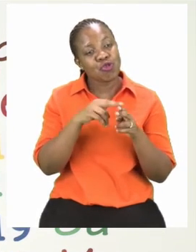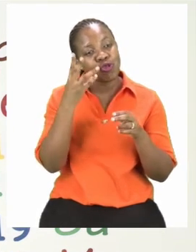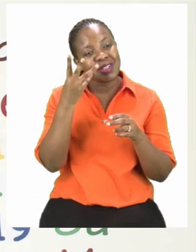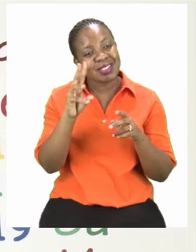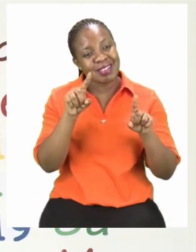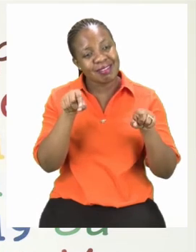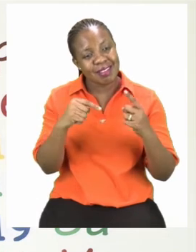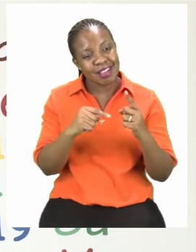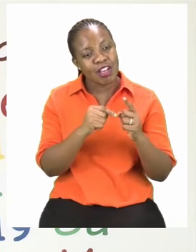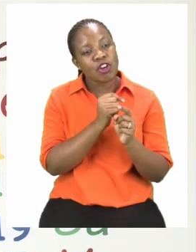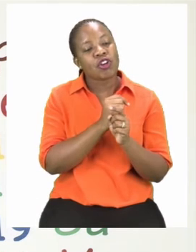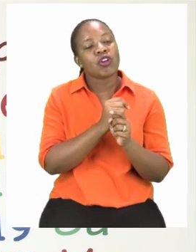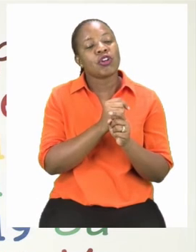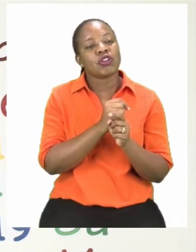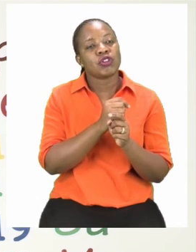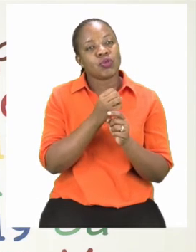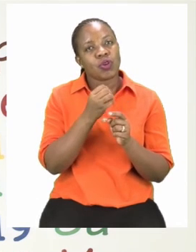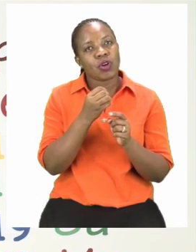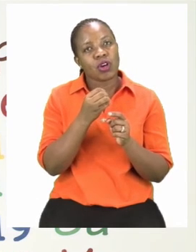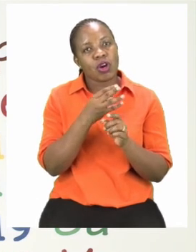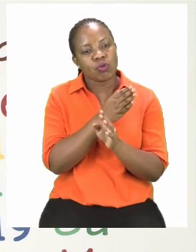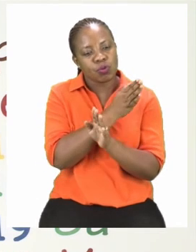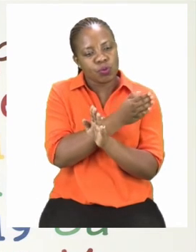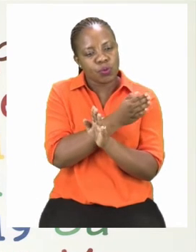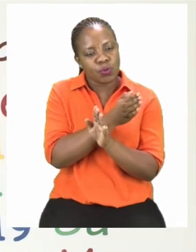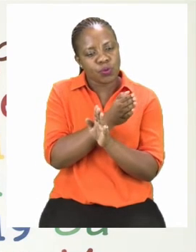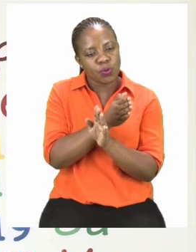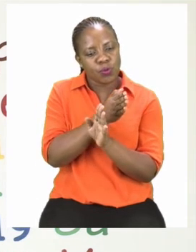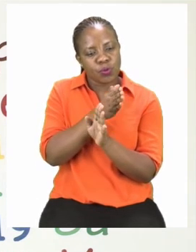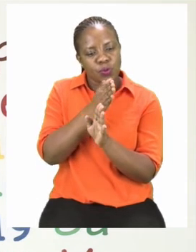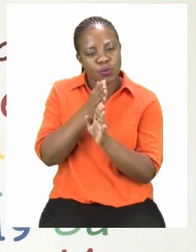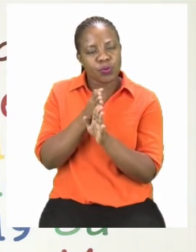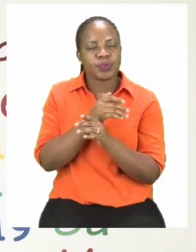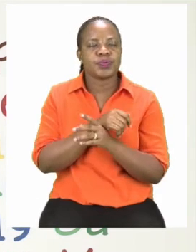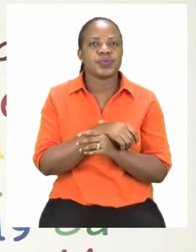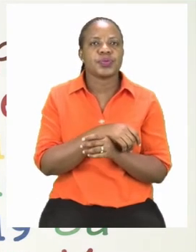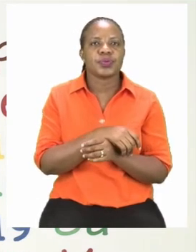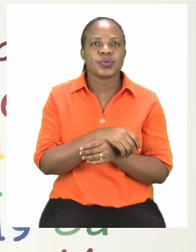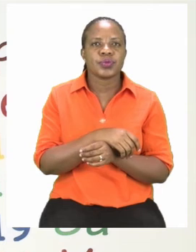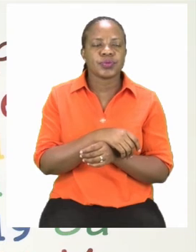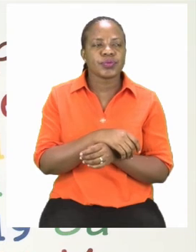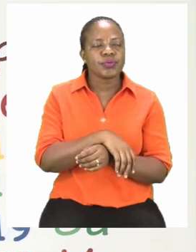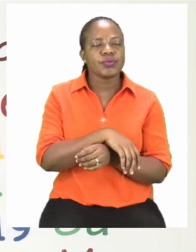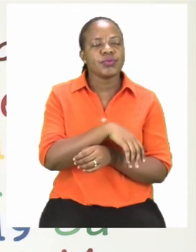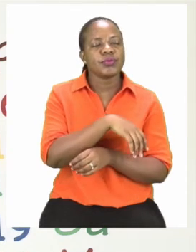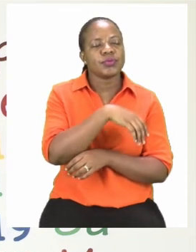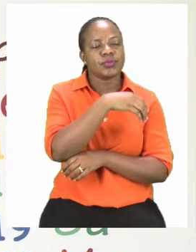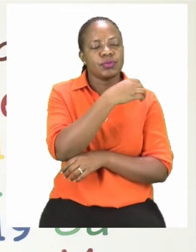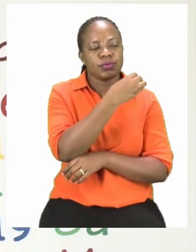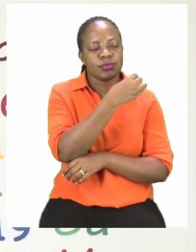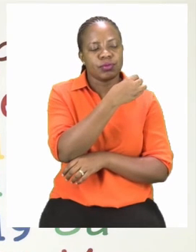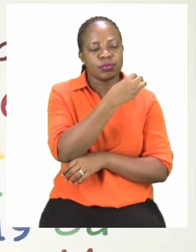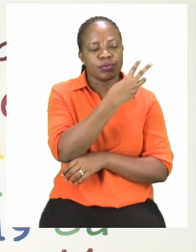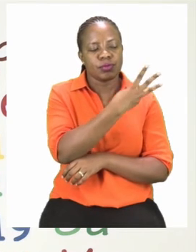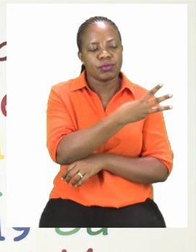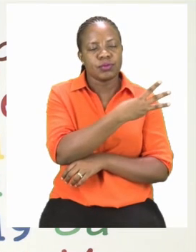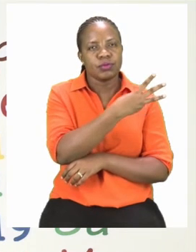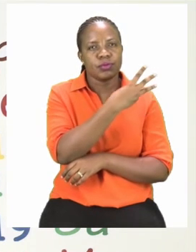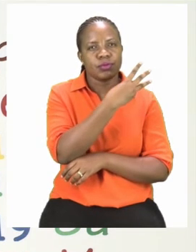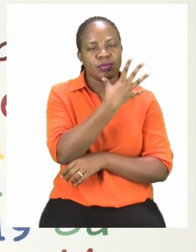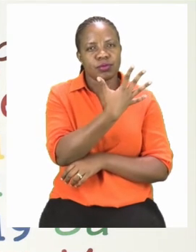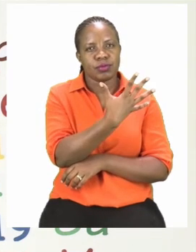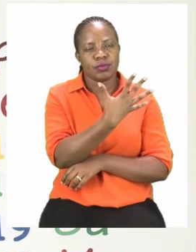arrow going to 10 and then another arrow going to an empty box. So we are going to rewrite it